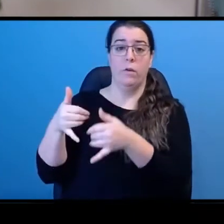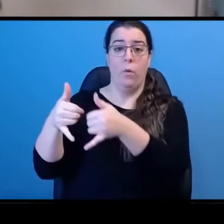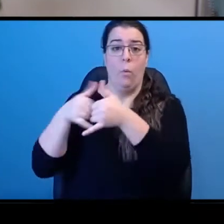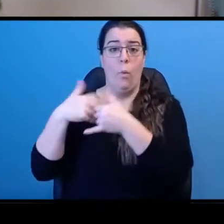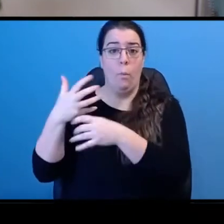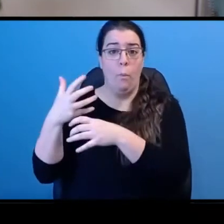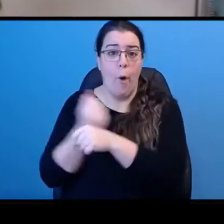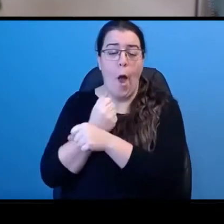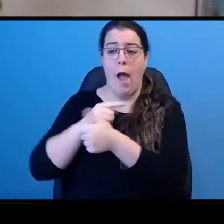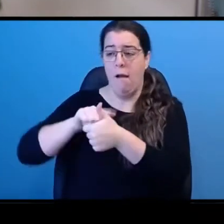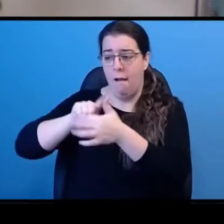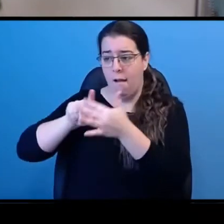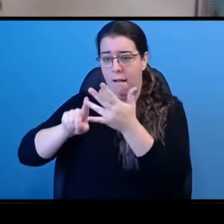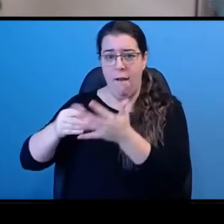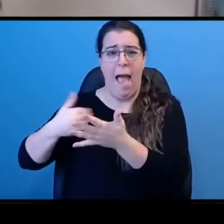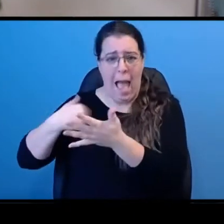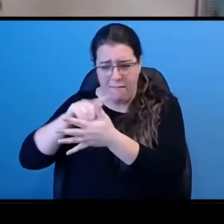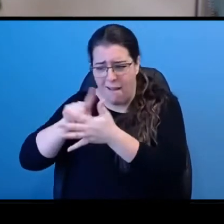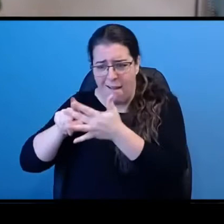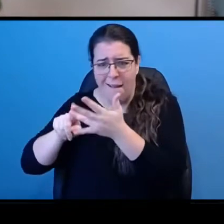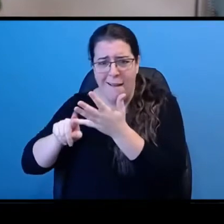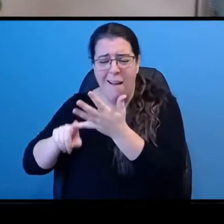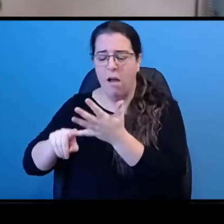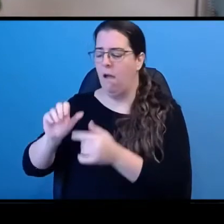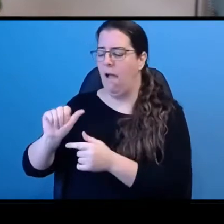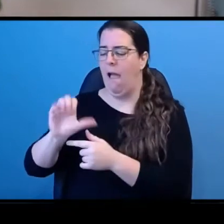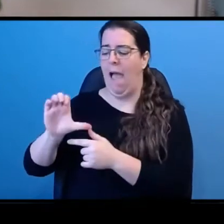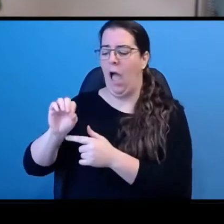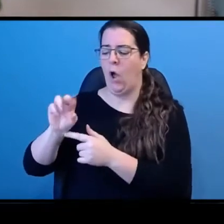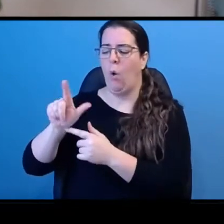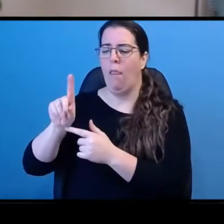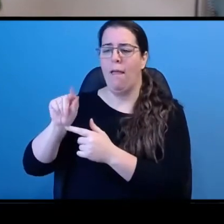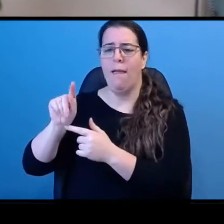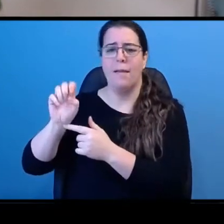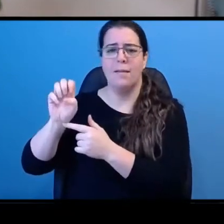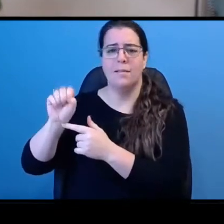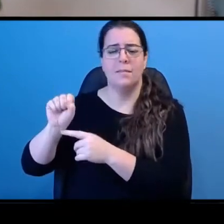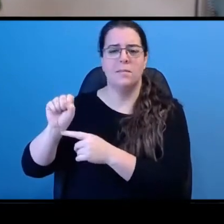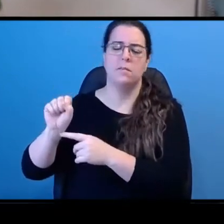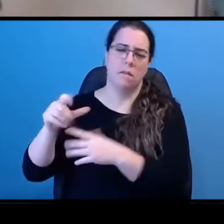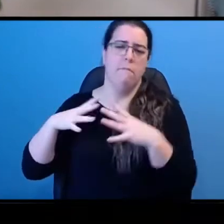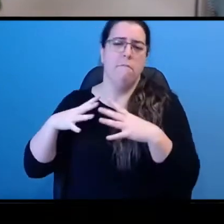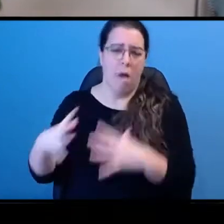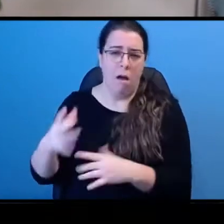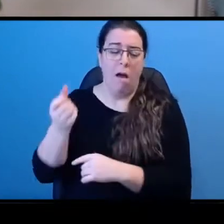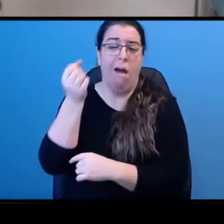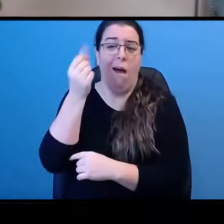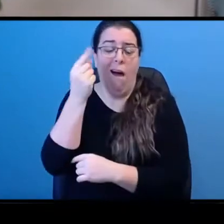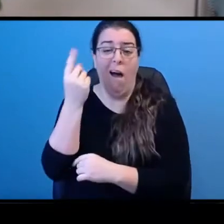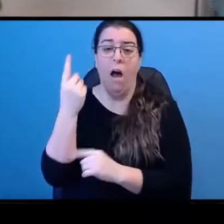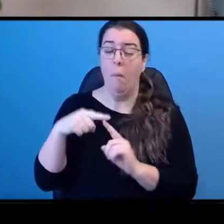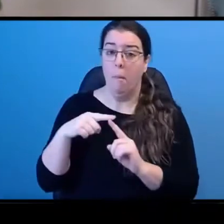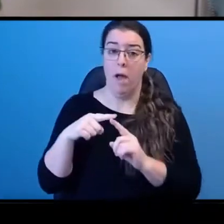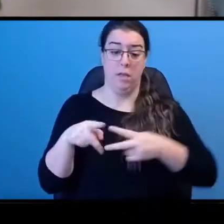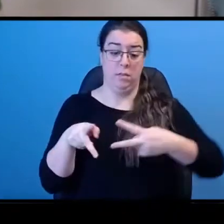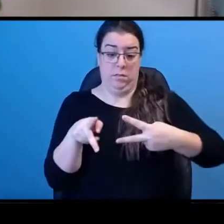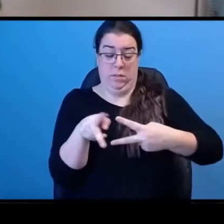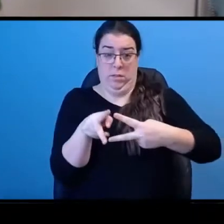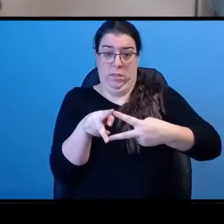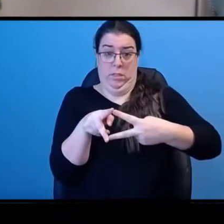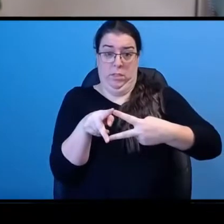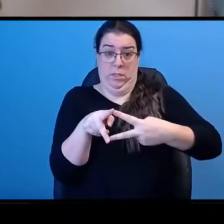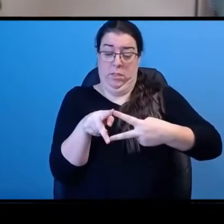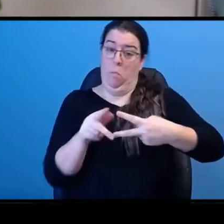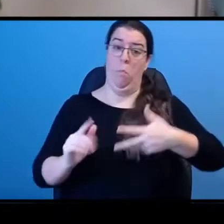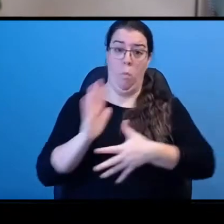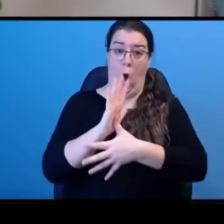those over like the support material, that I would push you the other way. That if you have